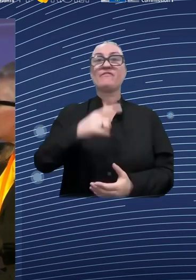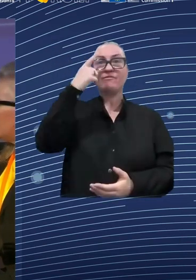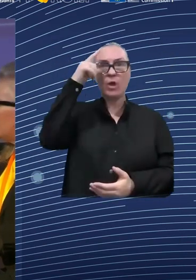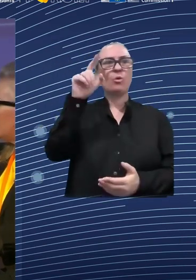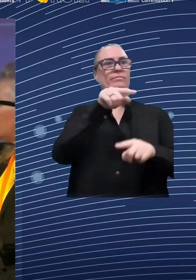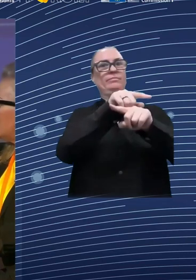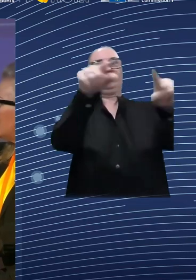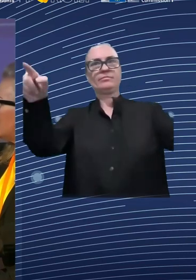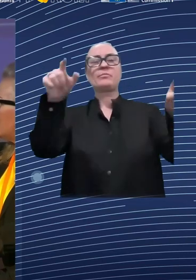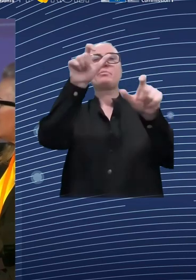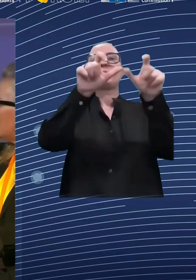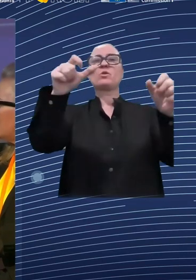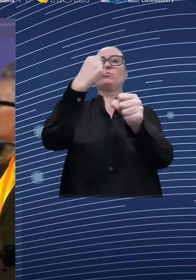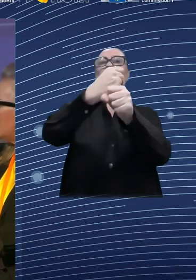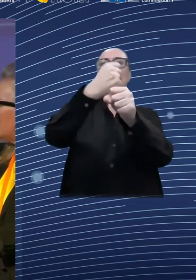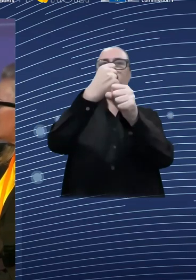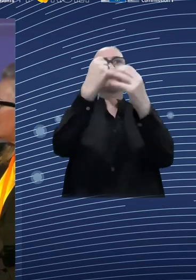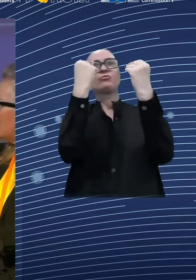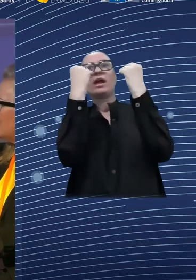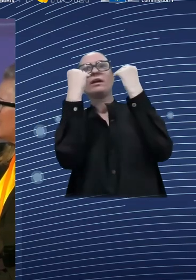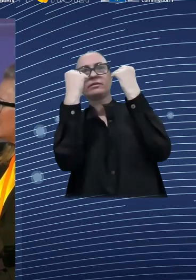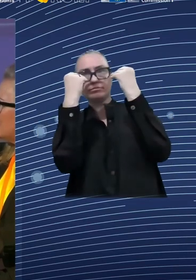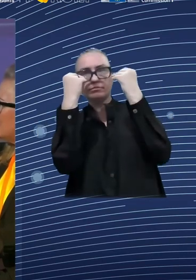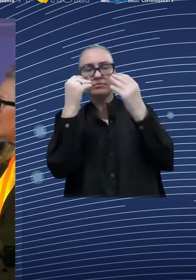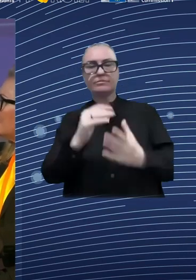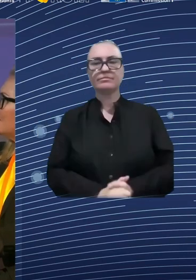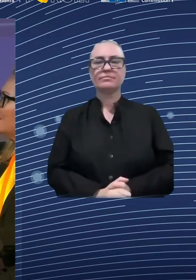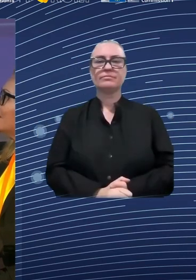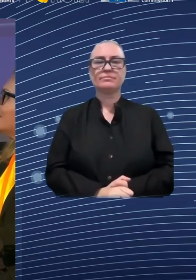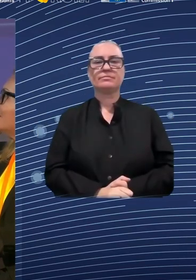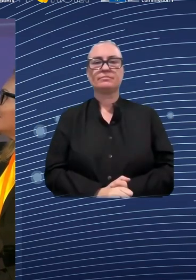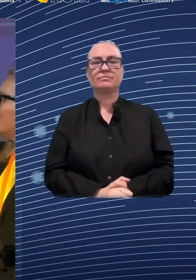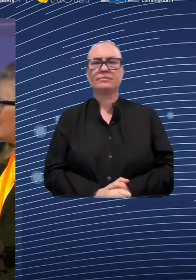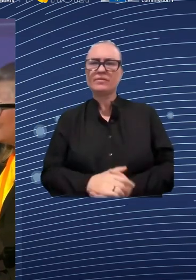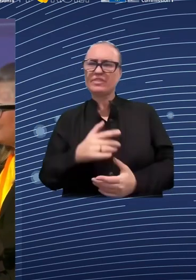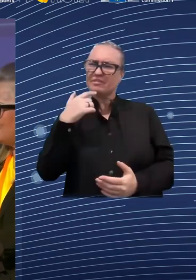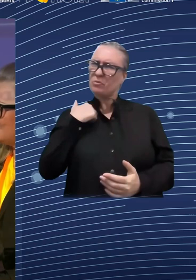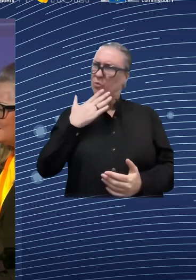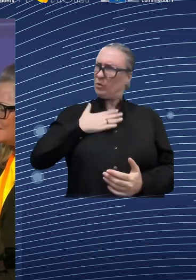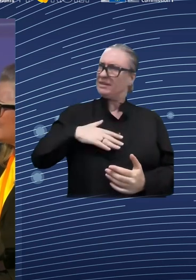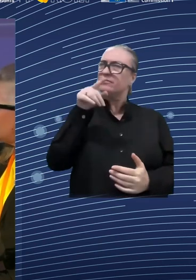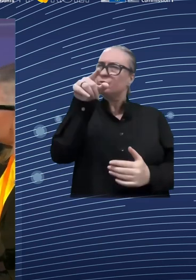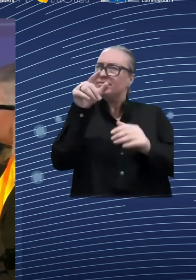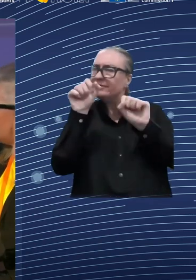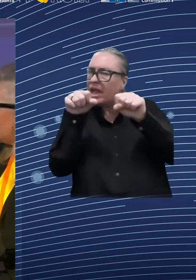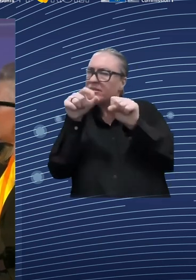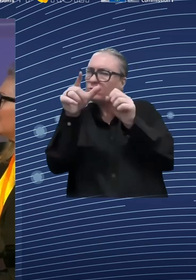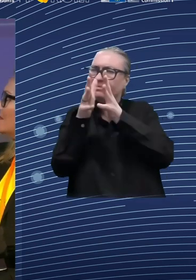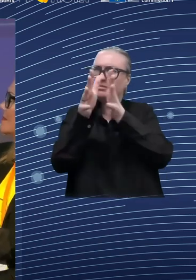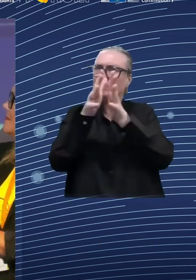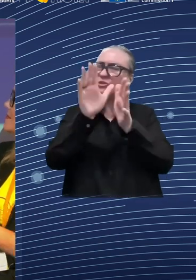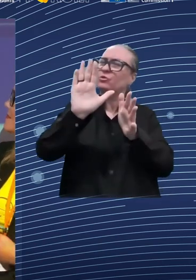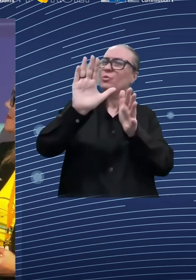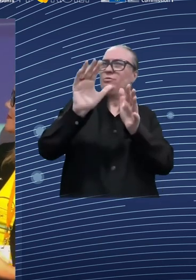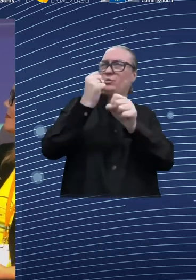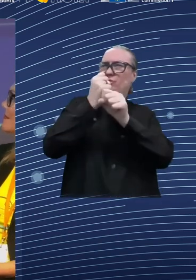of the partners. It started in 2022 and it will finish in 2026, and it has a lot of objectives. So